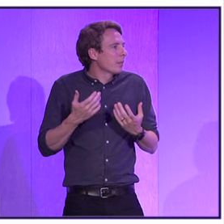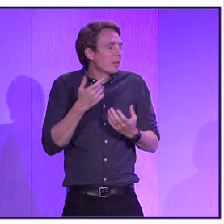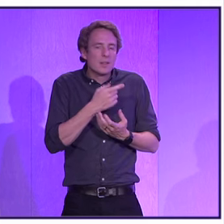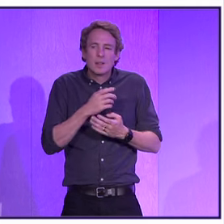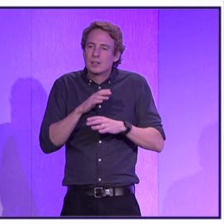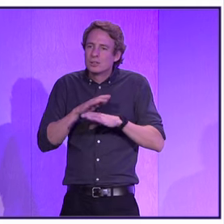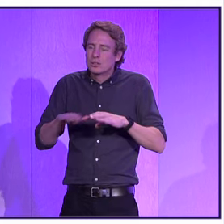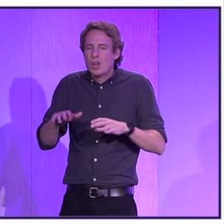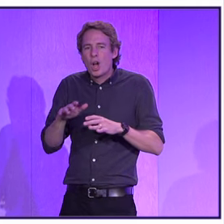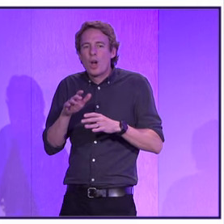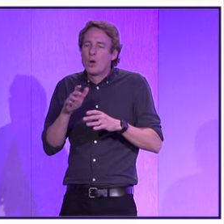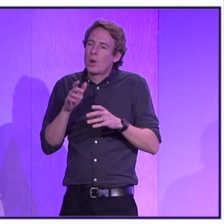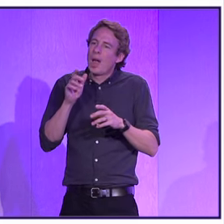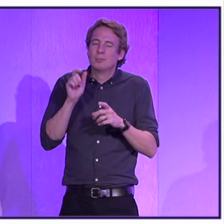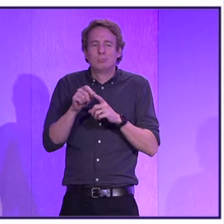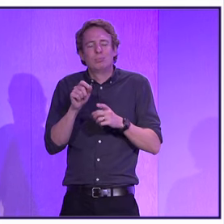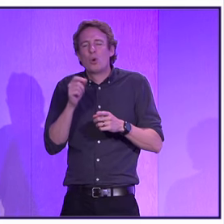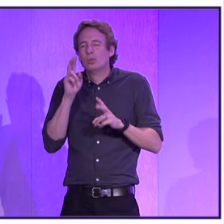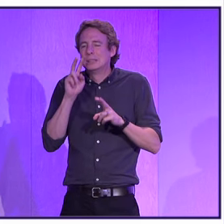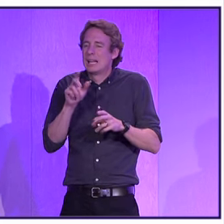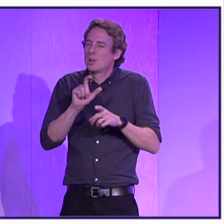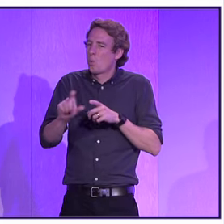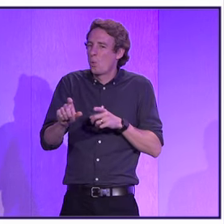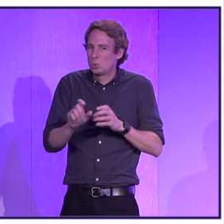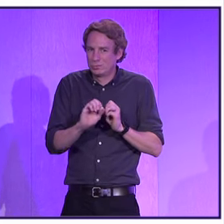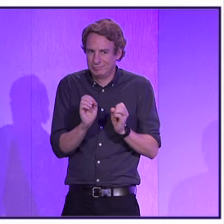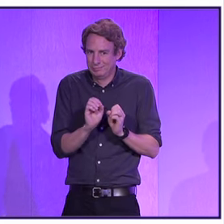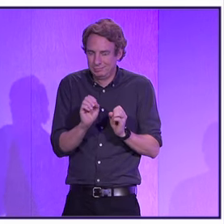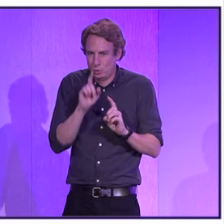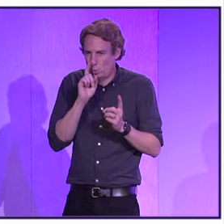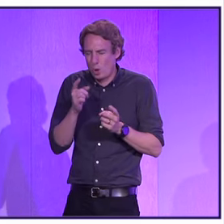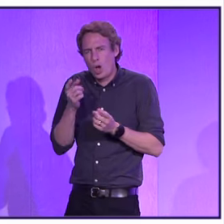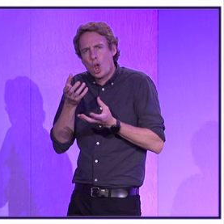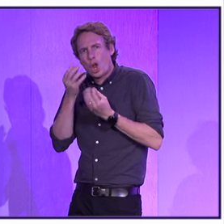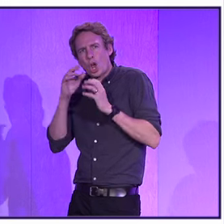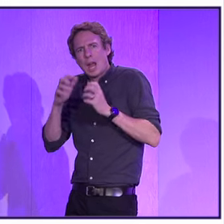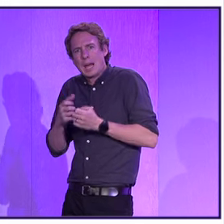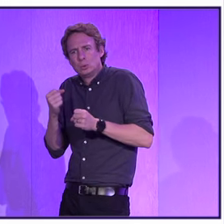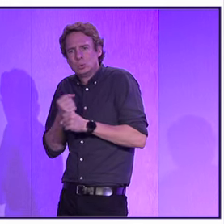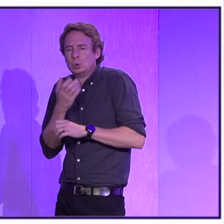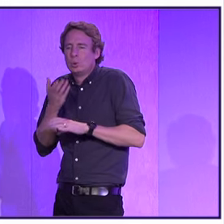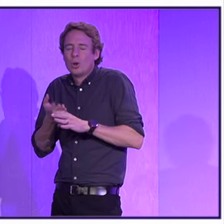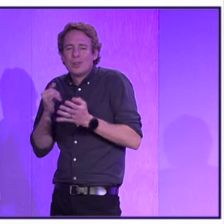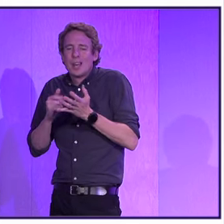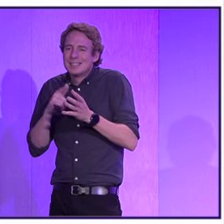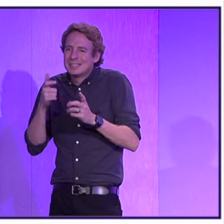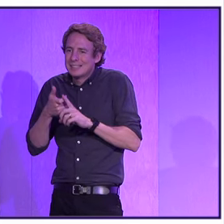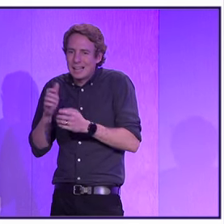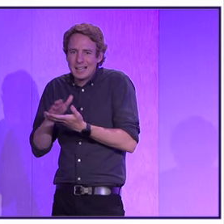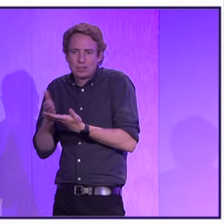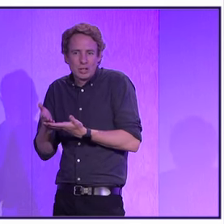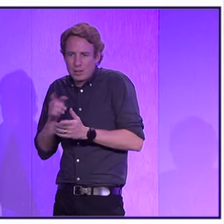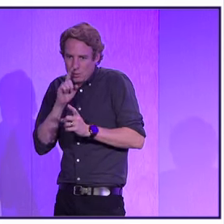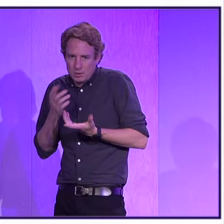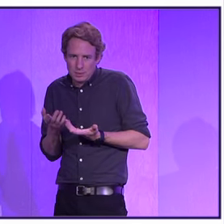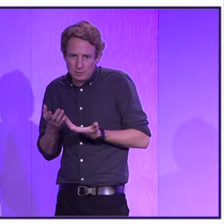isn't a Pluralsight course for that, not really. You can't find out how to do that on Stack Exchange.